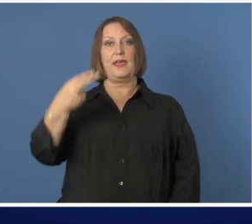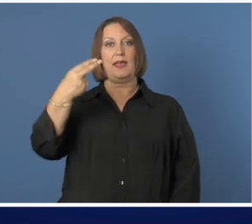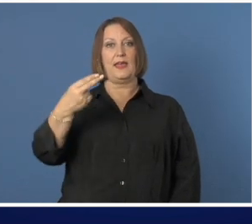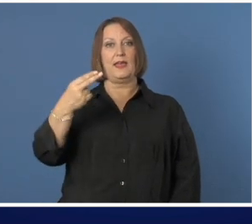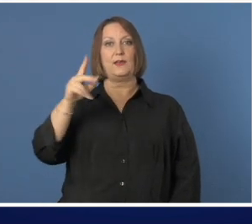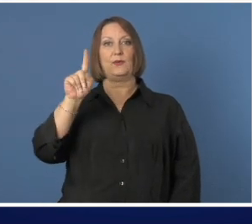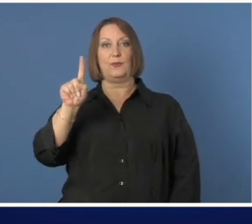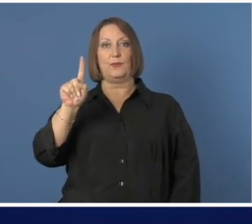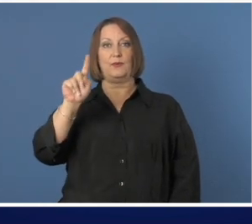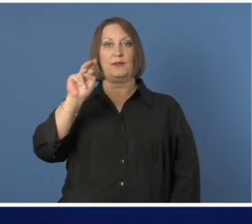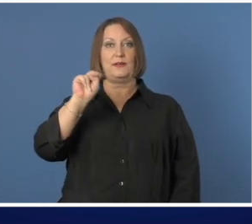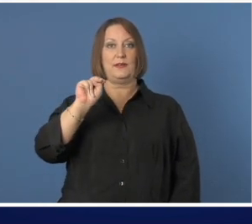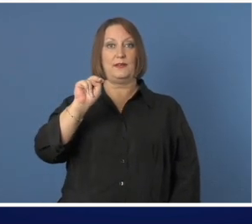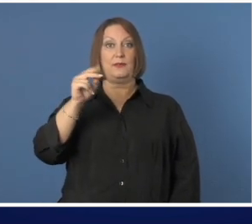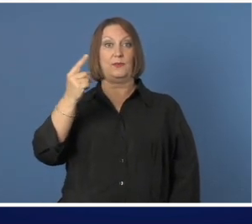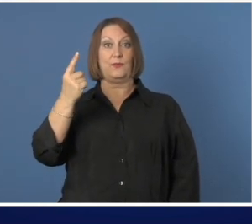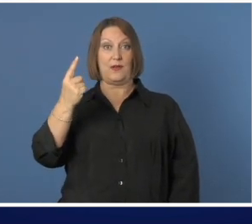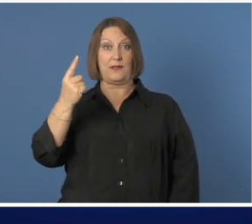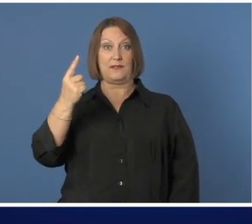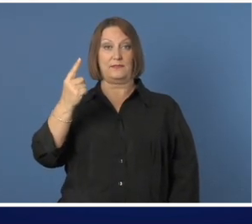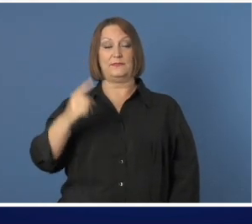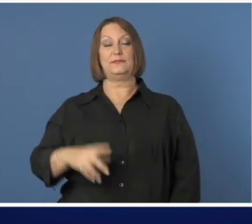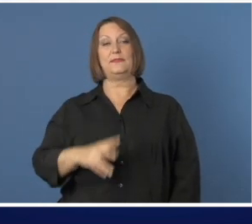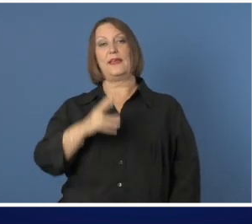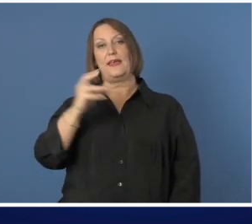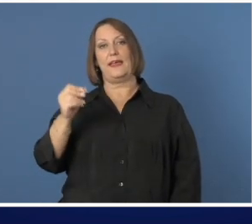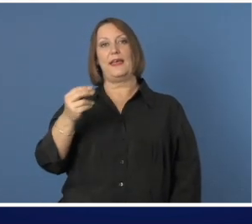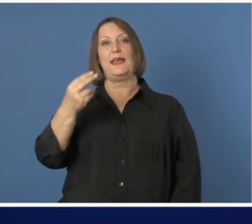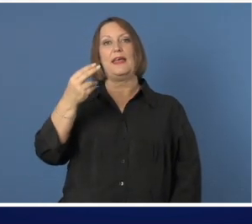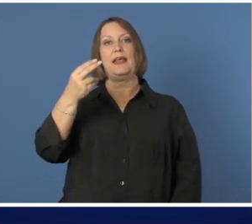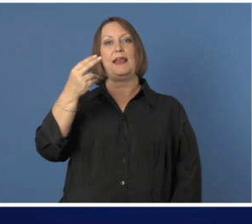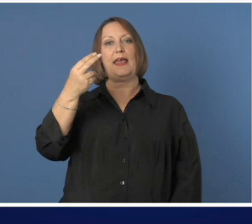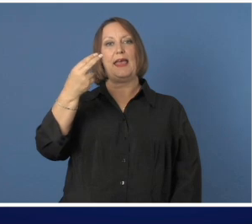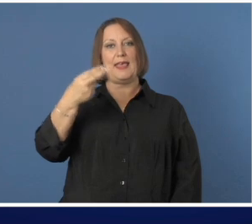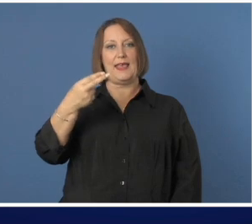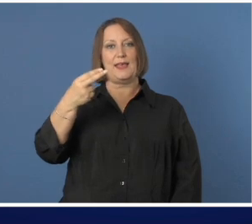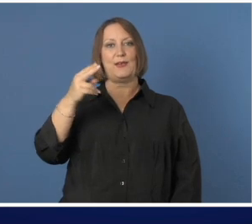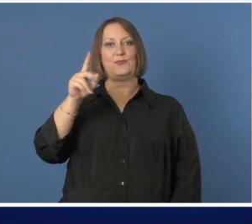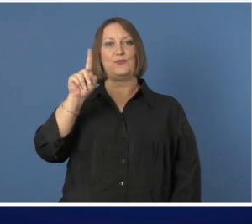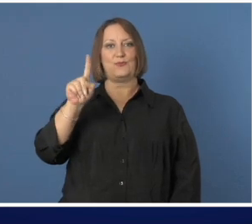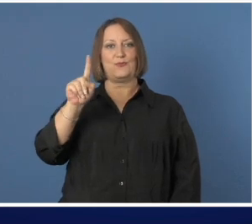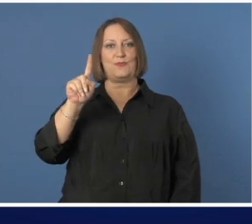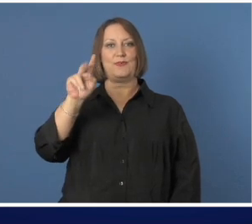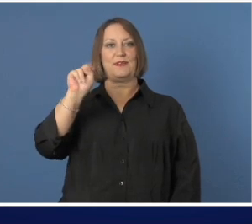H1N1 and H1N2